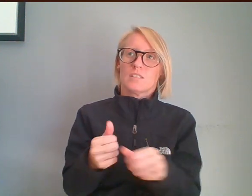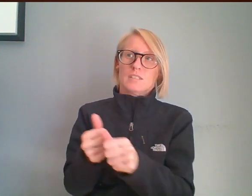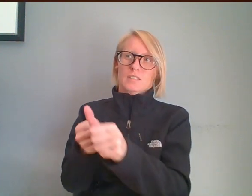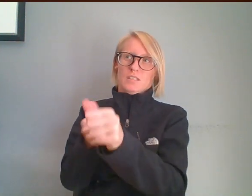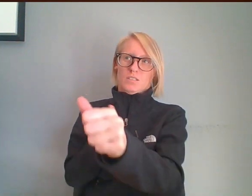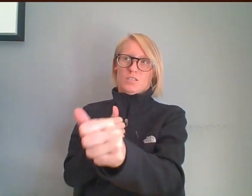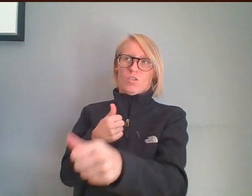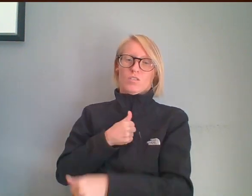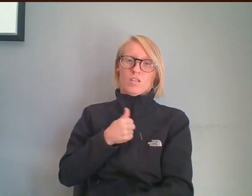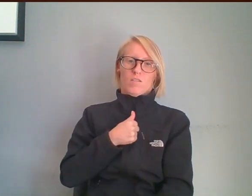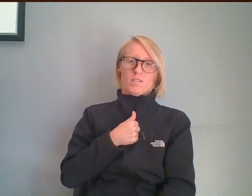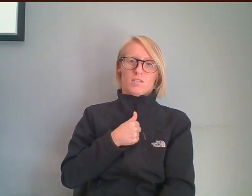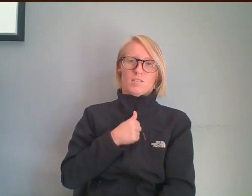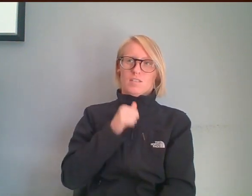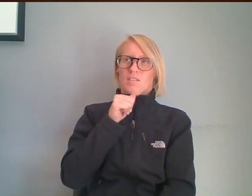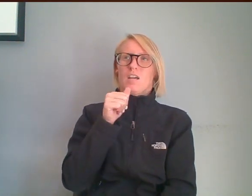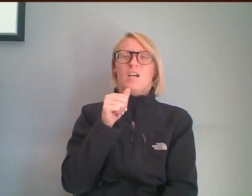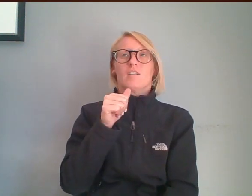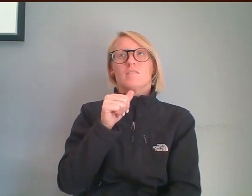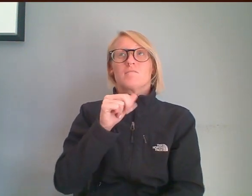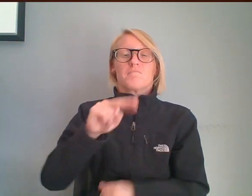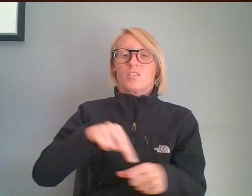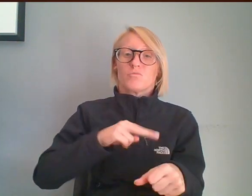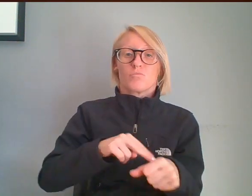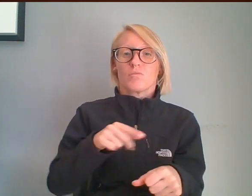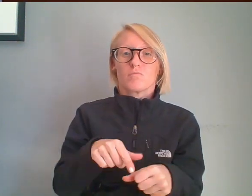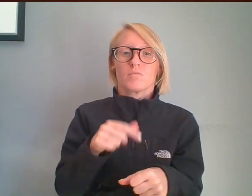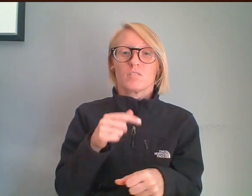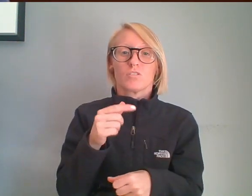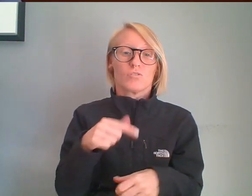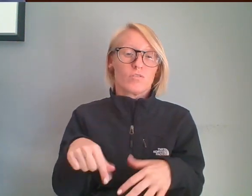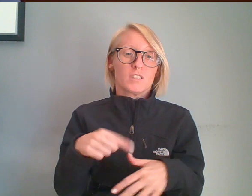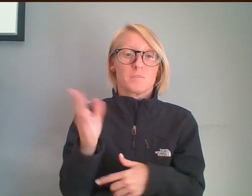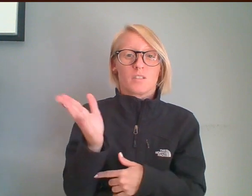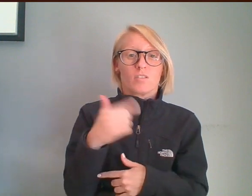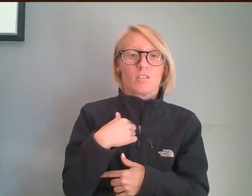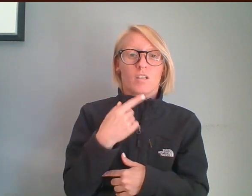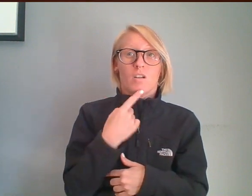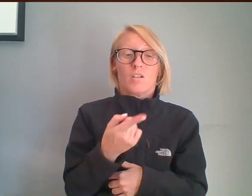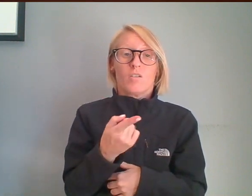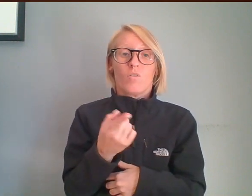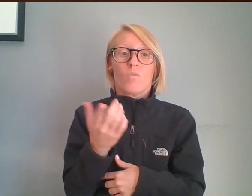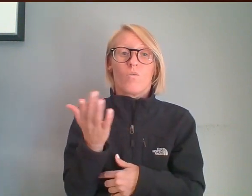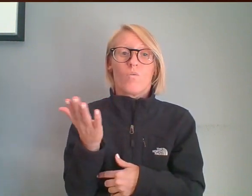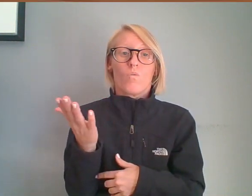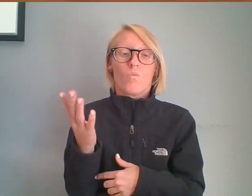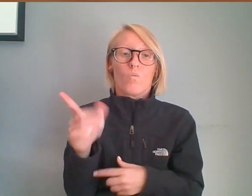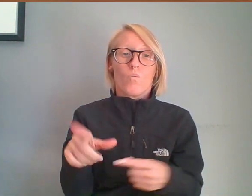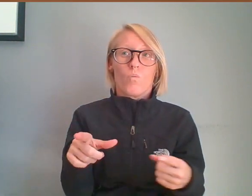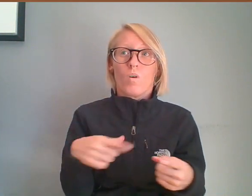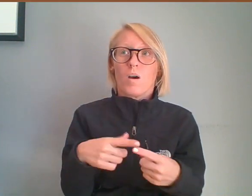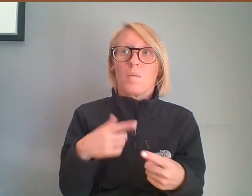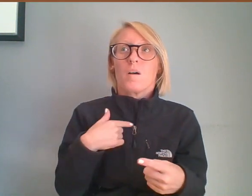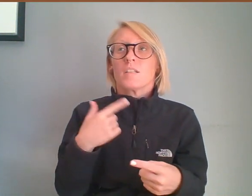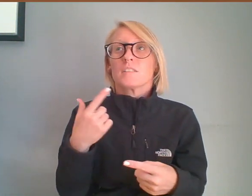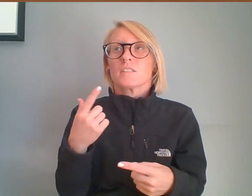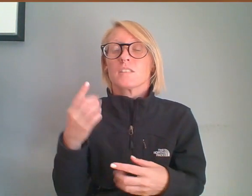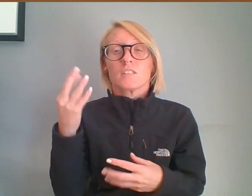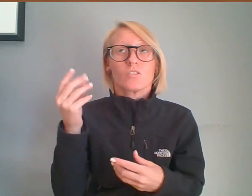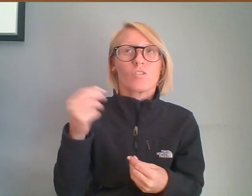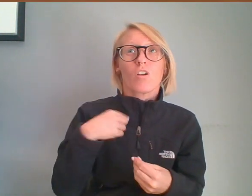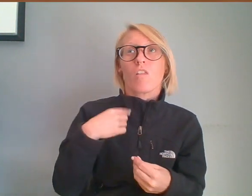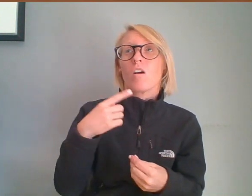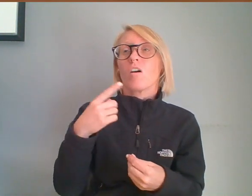distances ourselves. It's not unusual to hear a nervous speaker say something like, "One must consider the ramifications,"